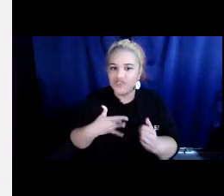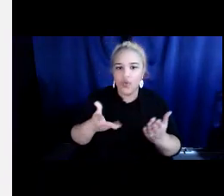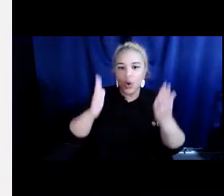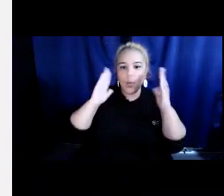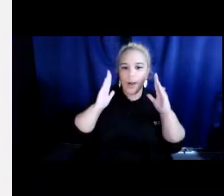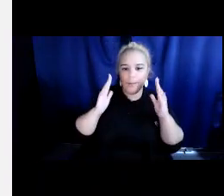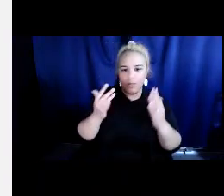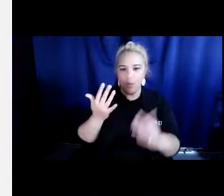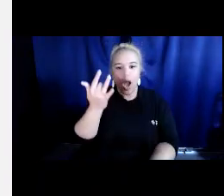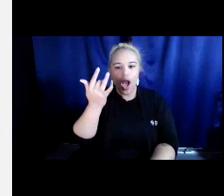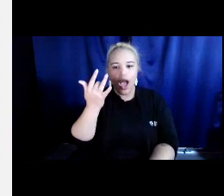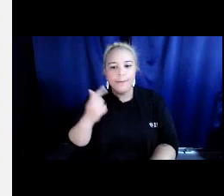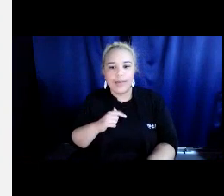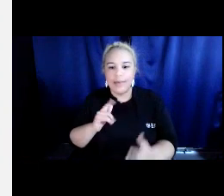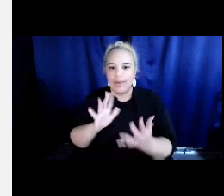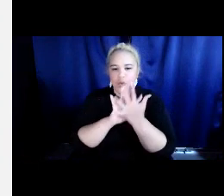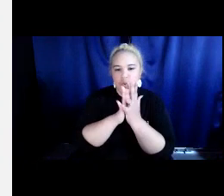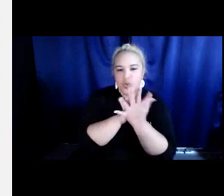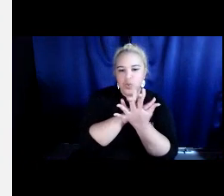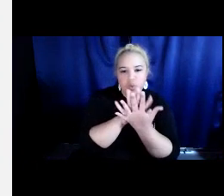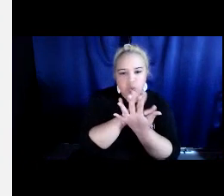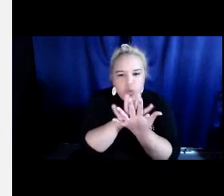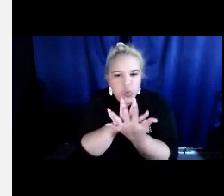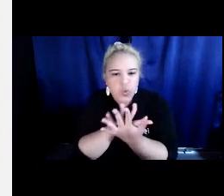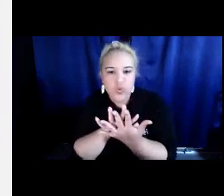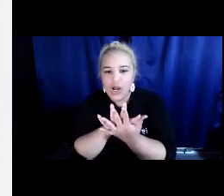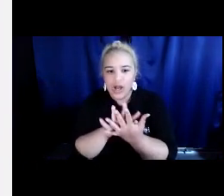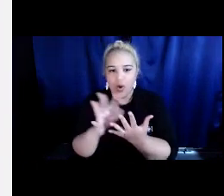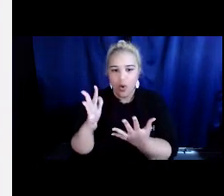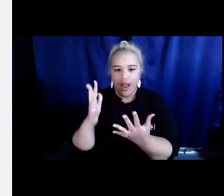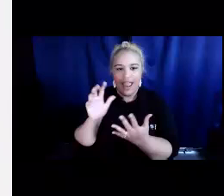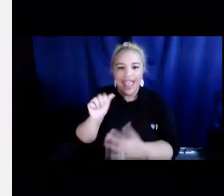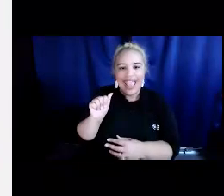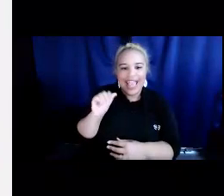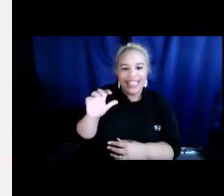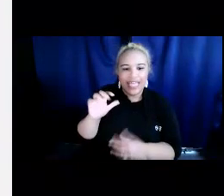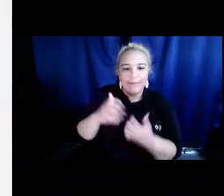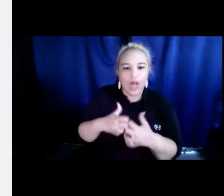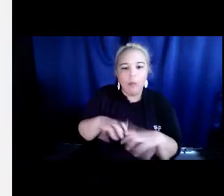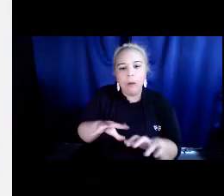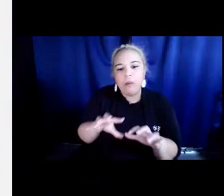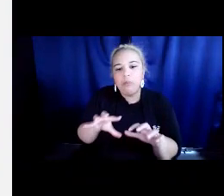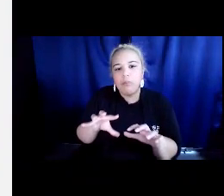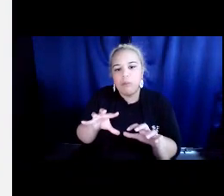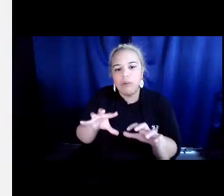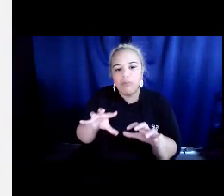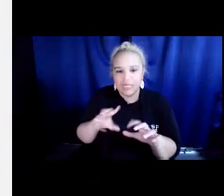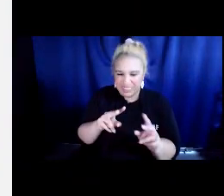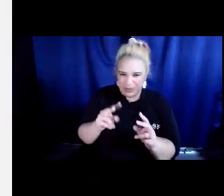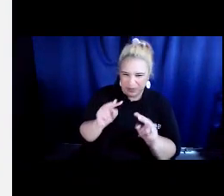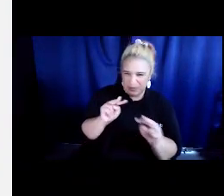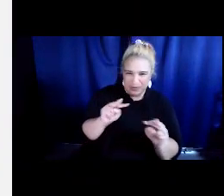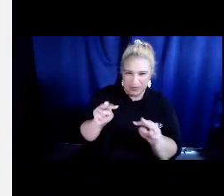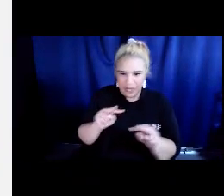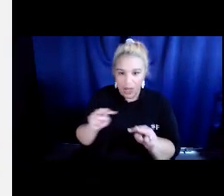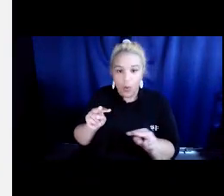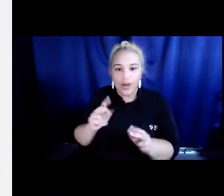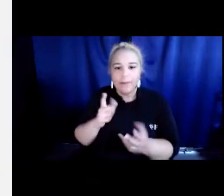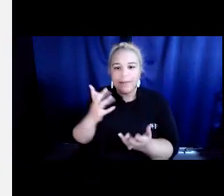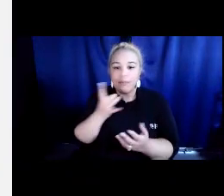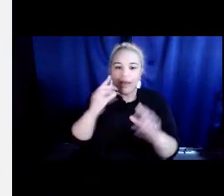certain tastes or textures. And finally, movement sensitivity. This is the need for movement, so feeling